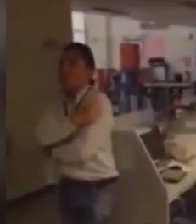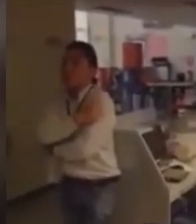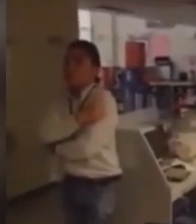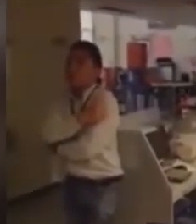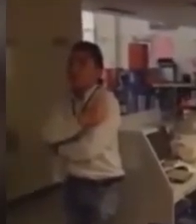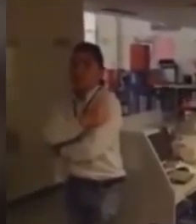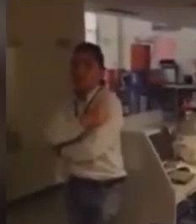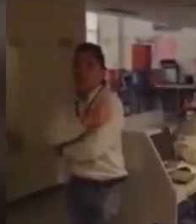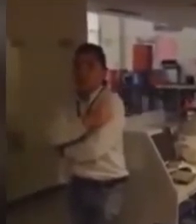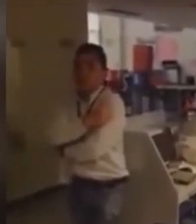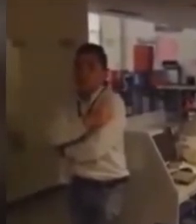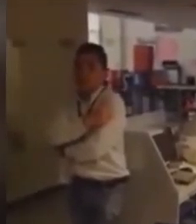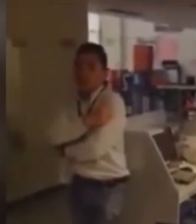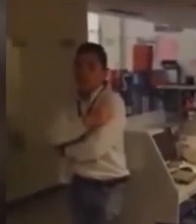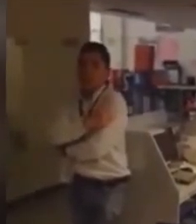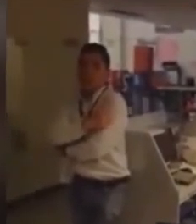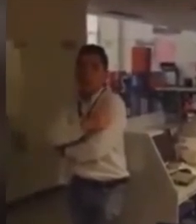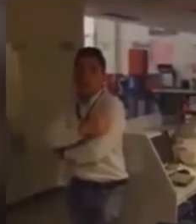back.